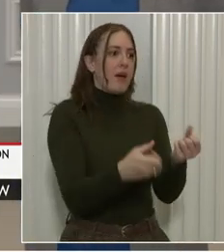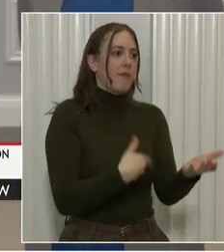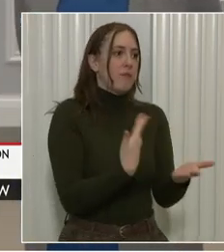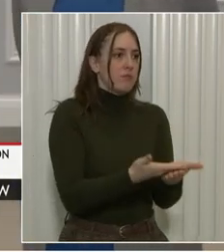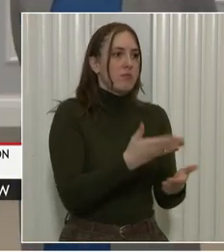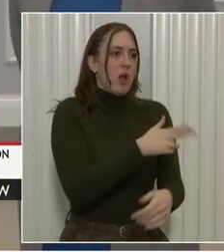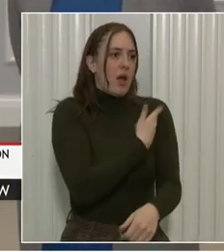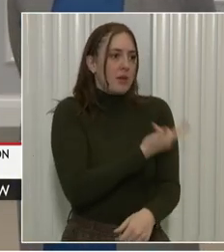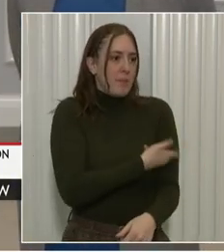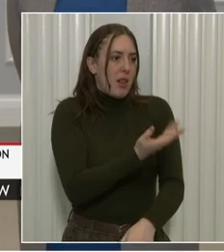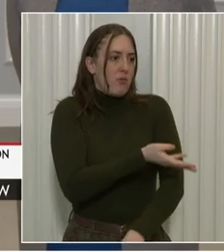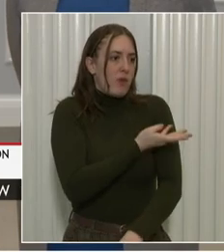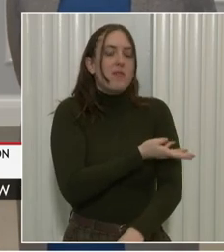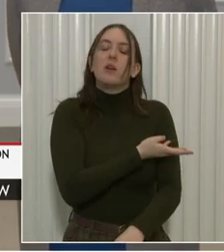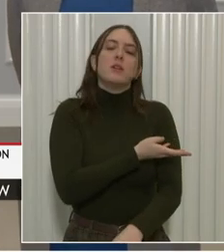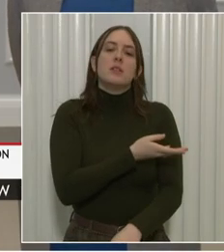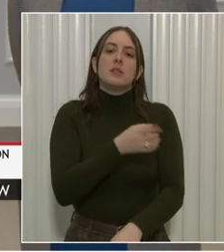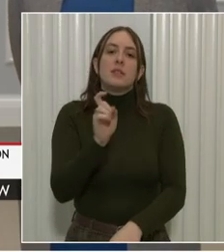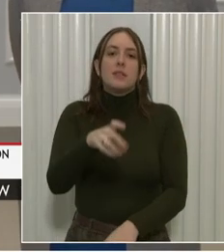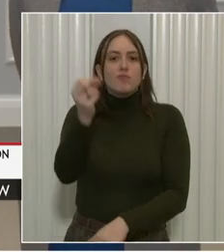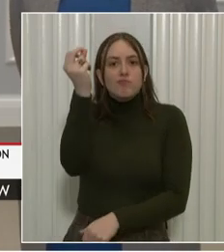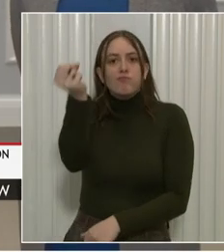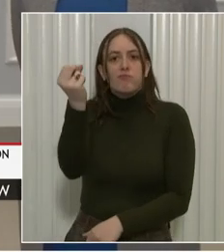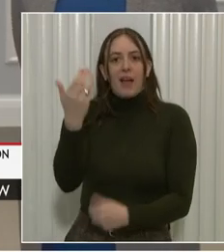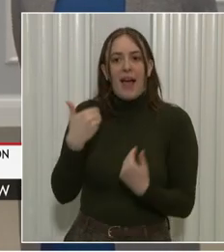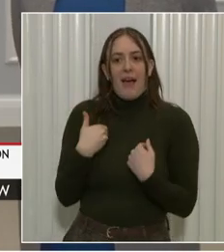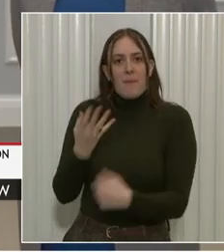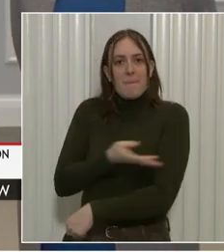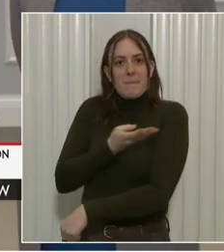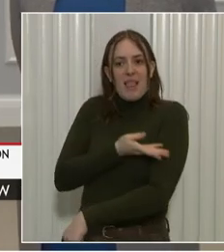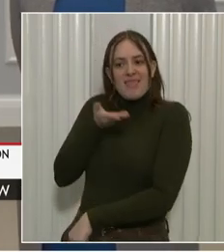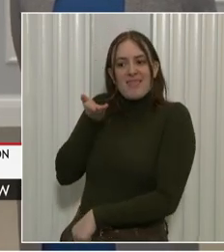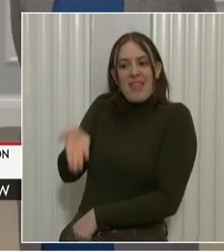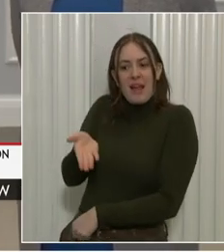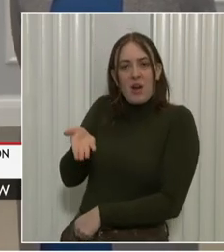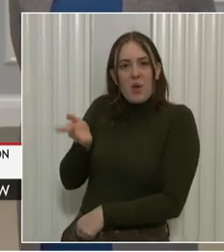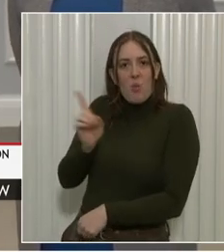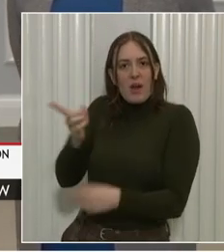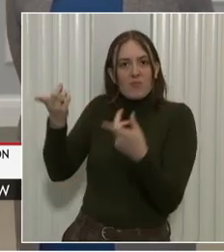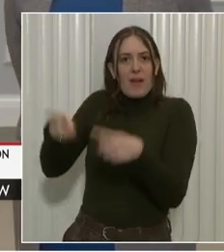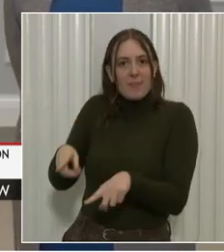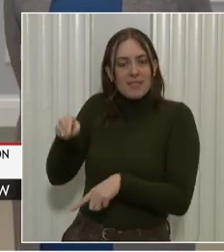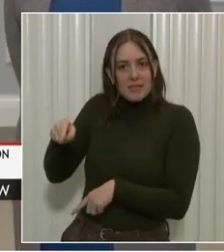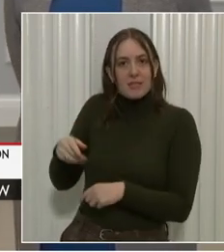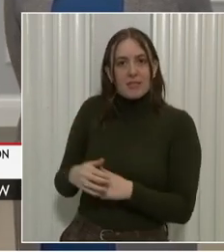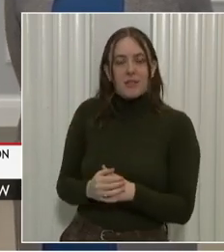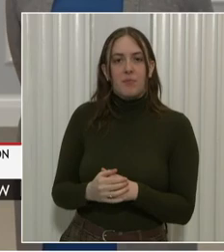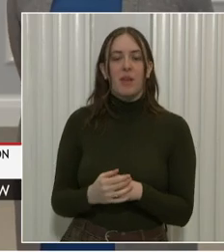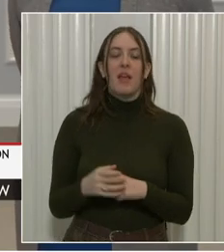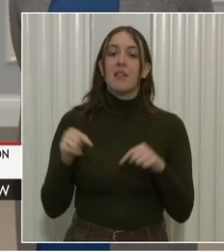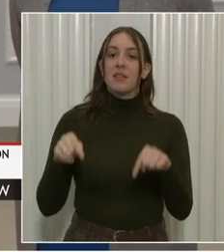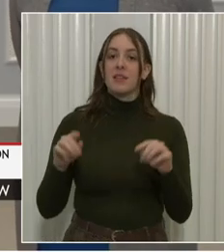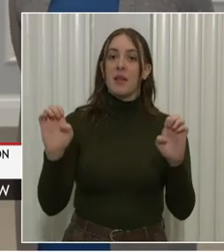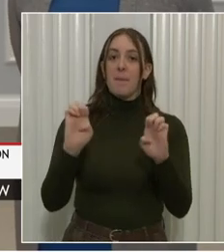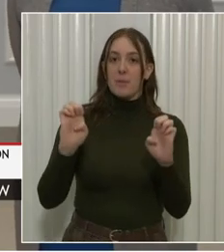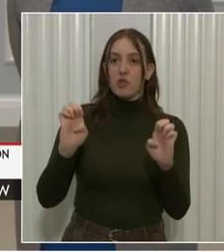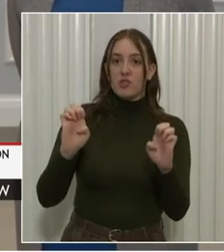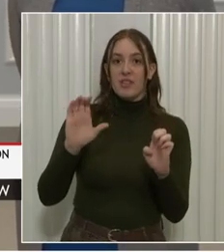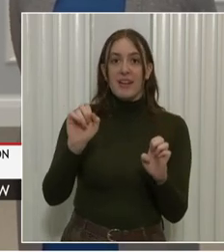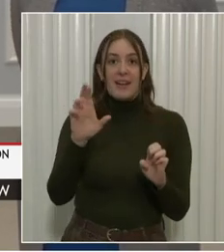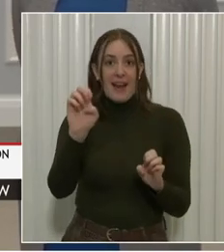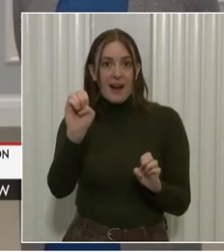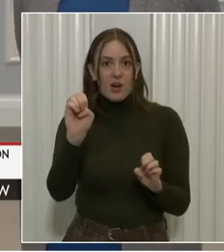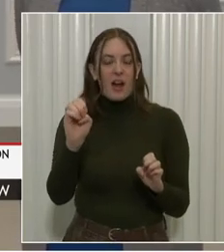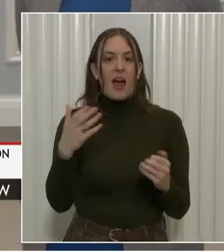survives. This is in line with guidance from the Committee for Tactical Emergency Casualty Care, many of whose authors are